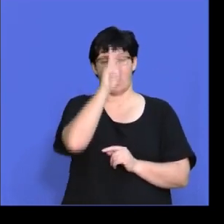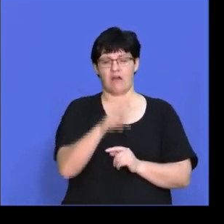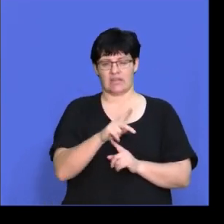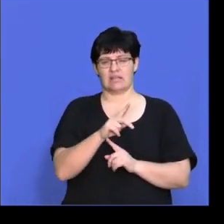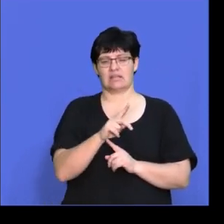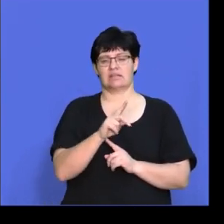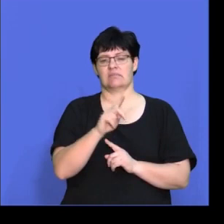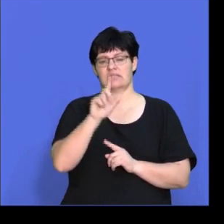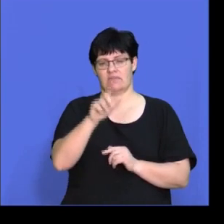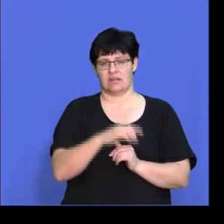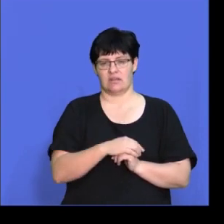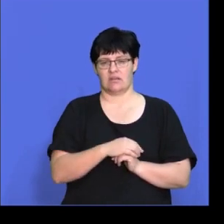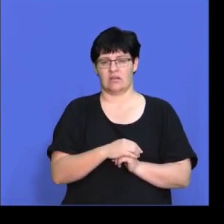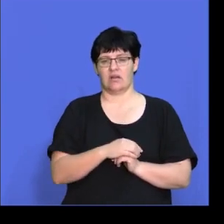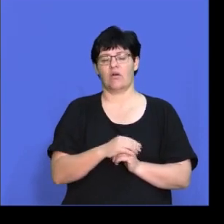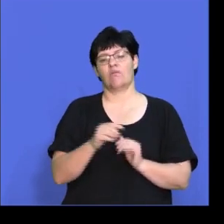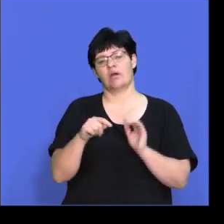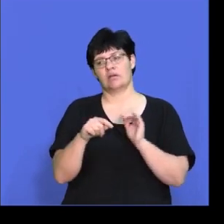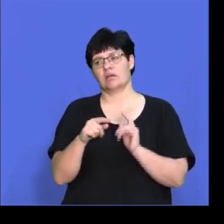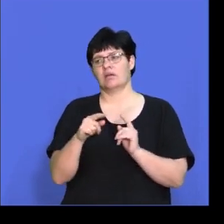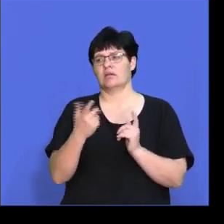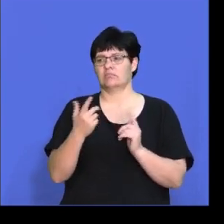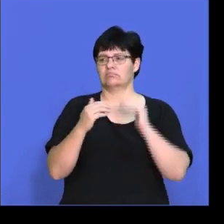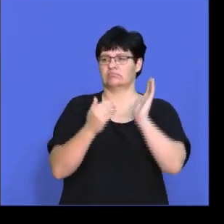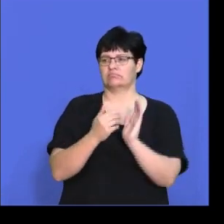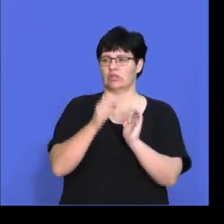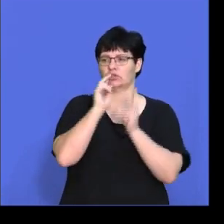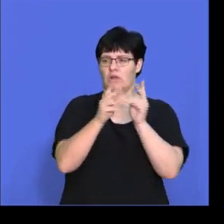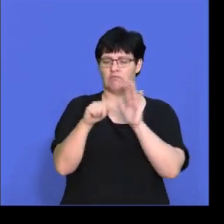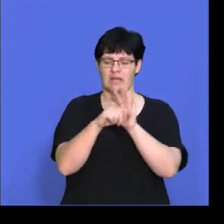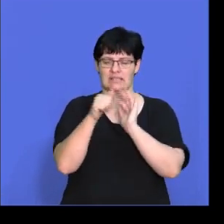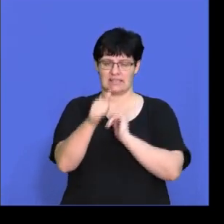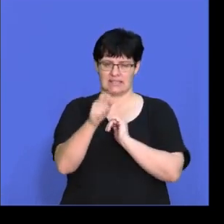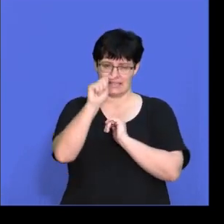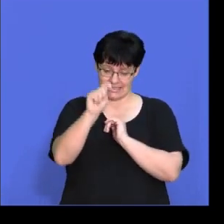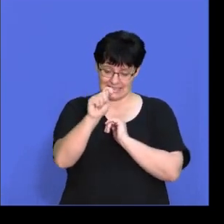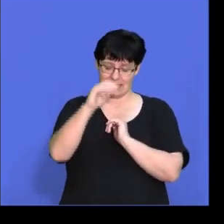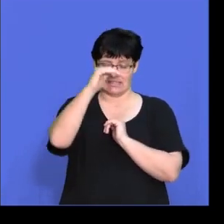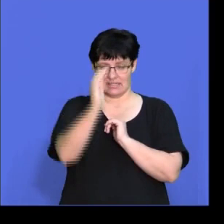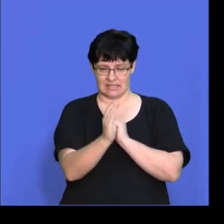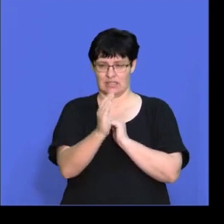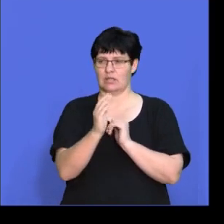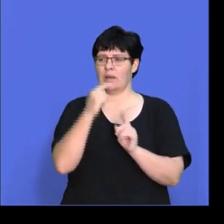times 7 is 7 over 2 into 12 minus t, and